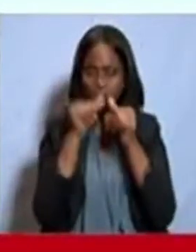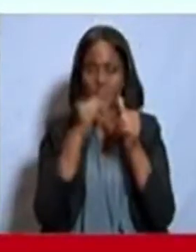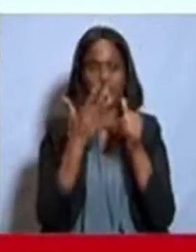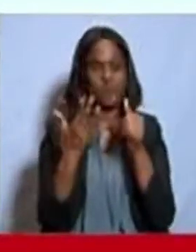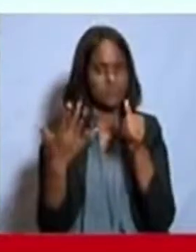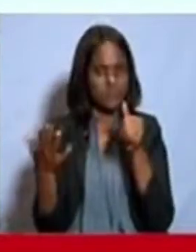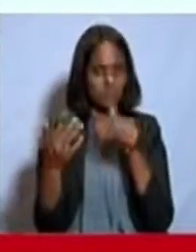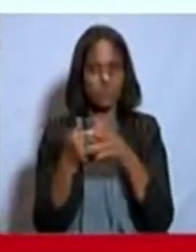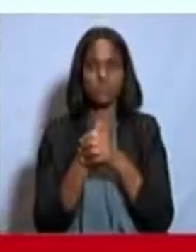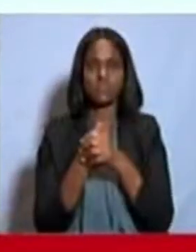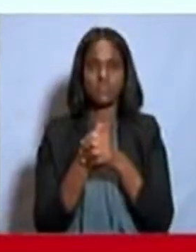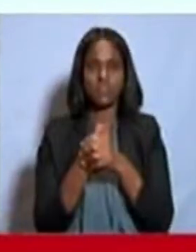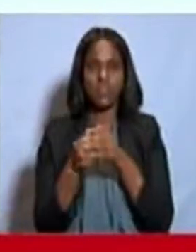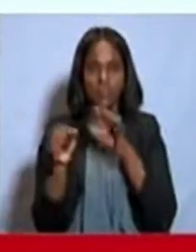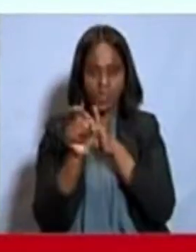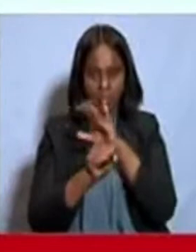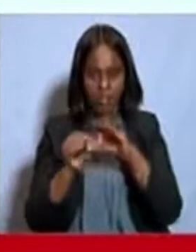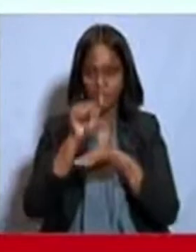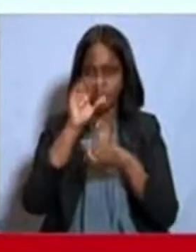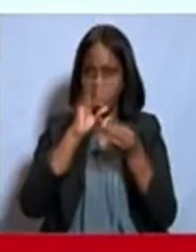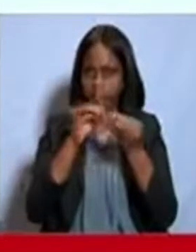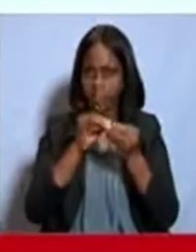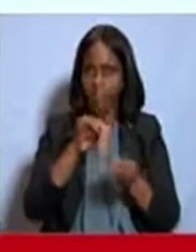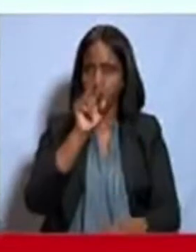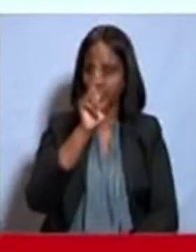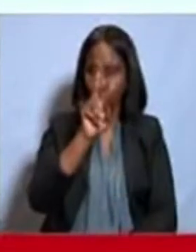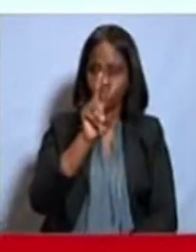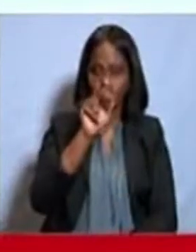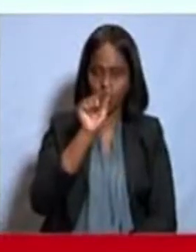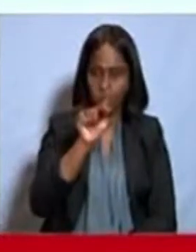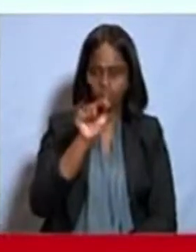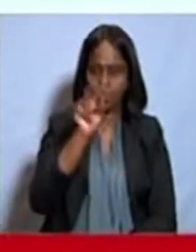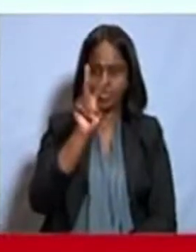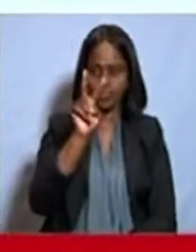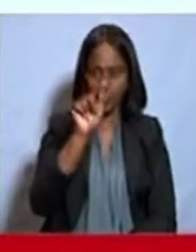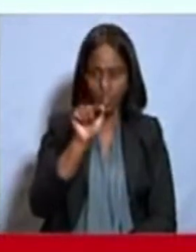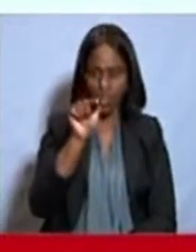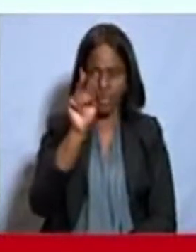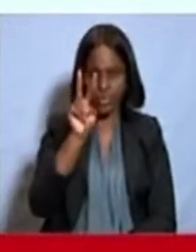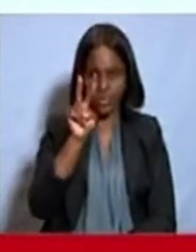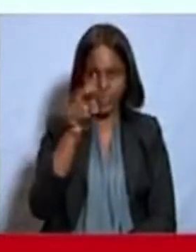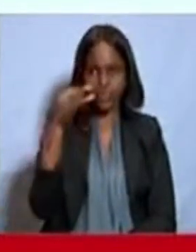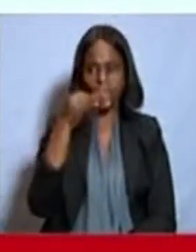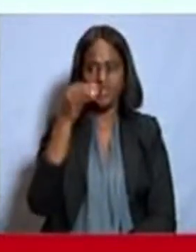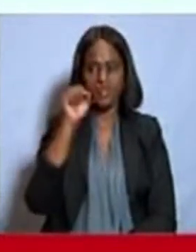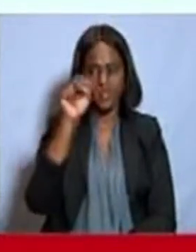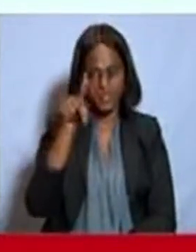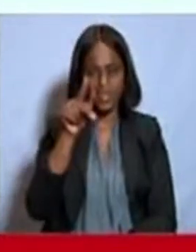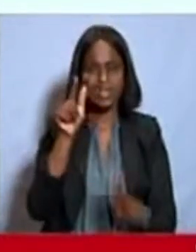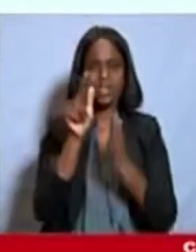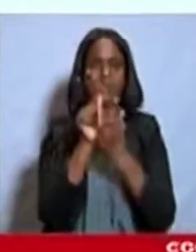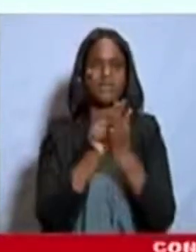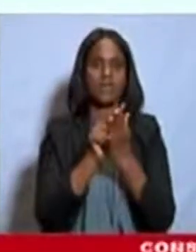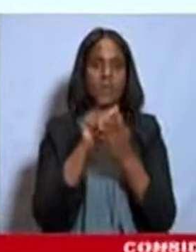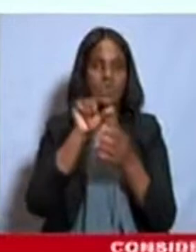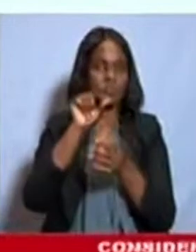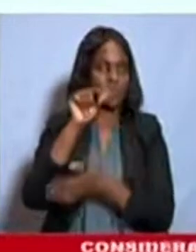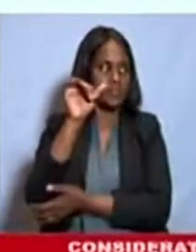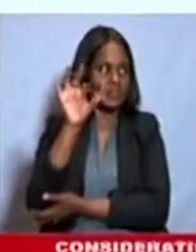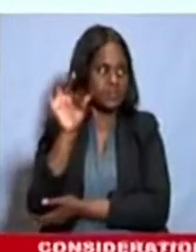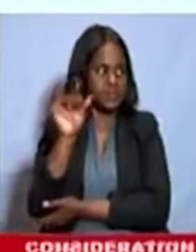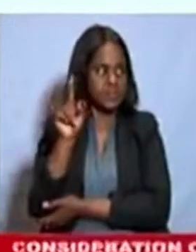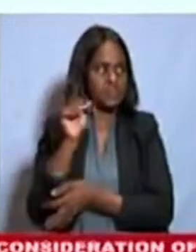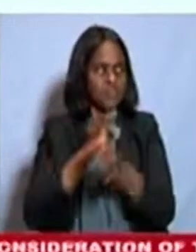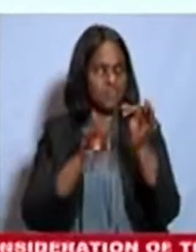produce. Section number 2.2.2 of the FSP Guidelines 2019 stipulates